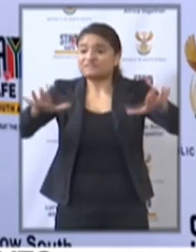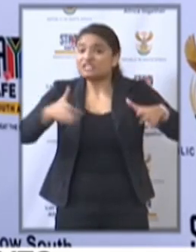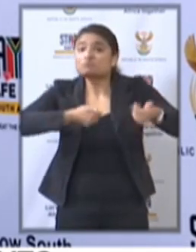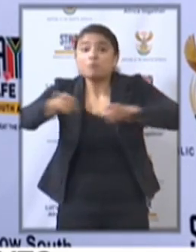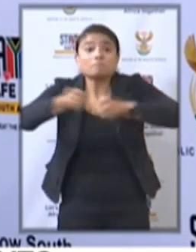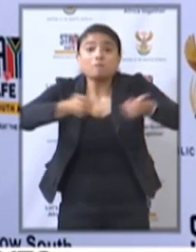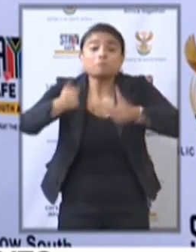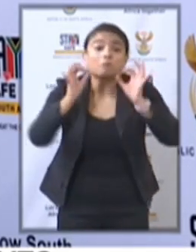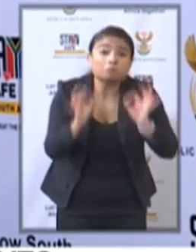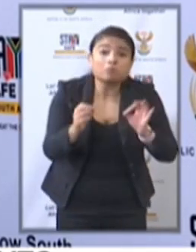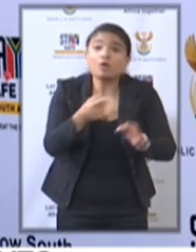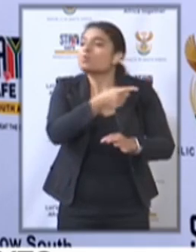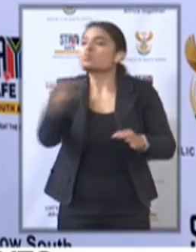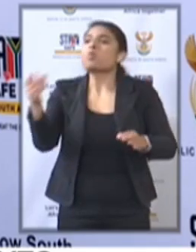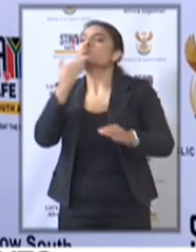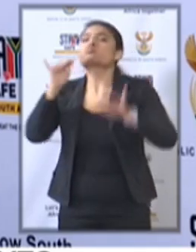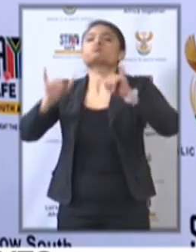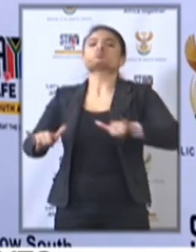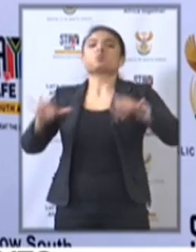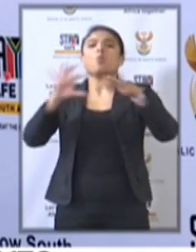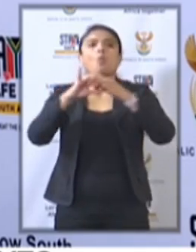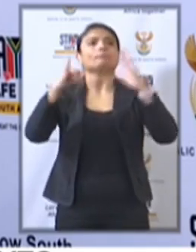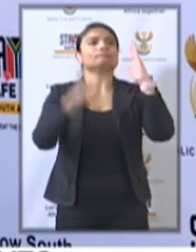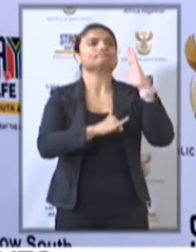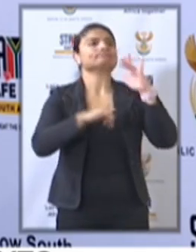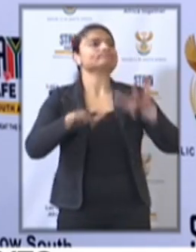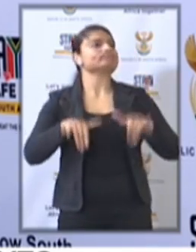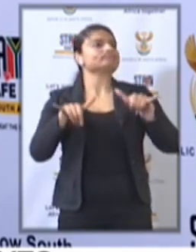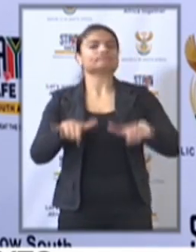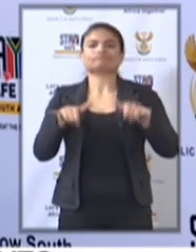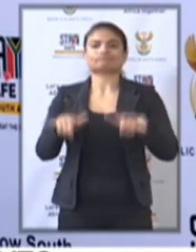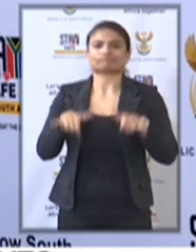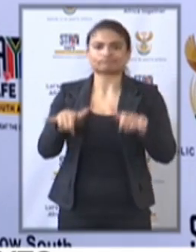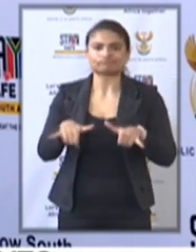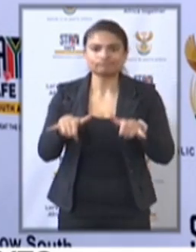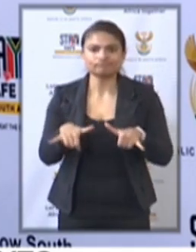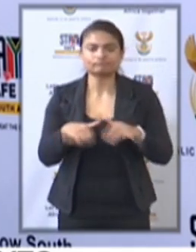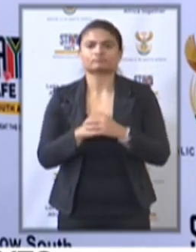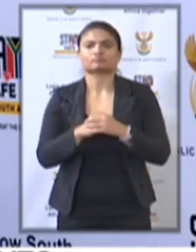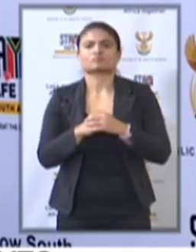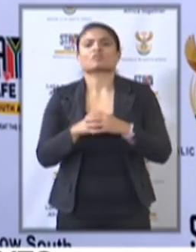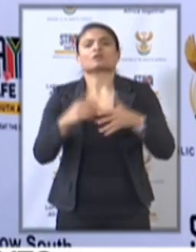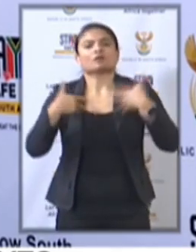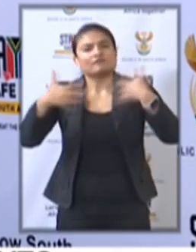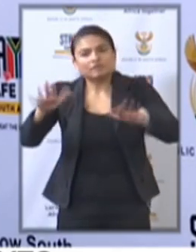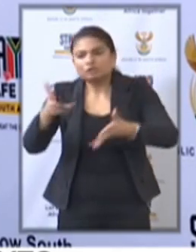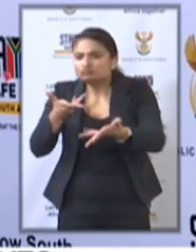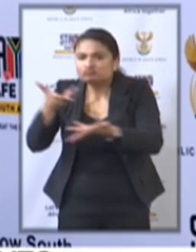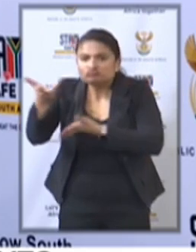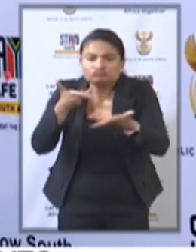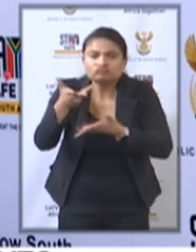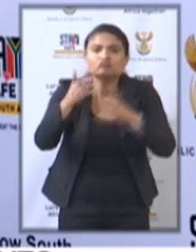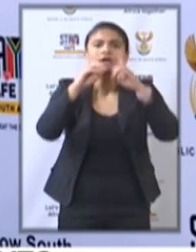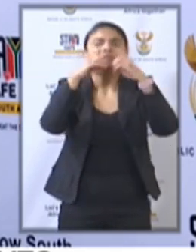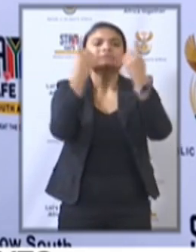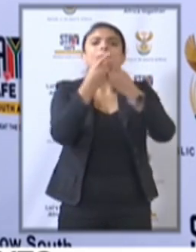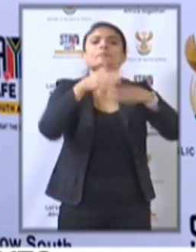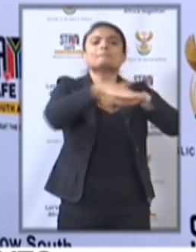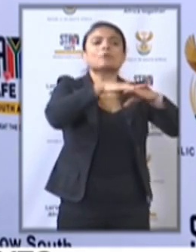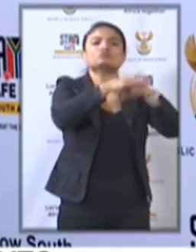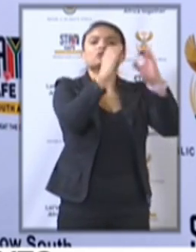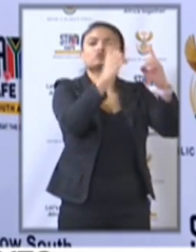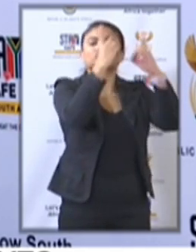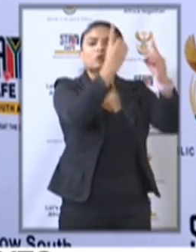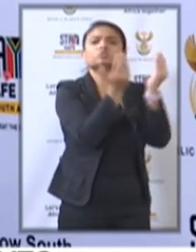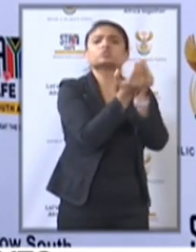still at home. I must also indicate that we have been discussing with the Department of Basic Education to determine their plans